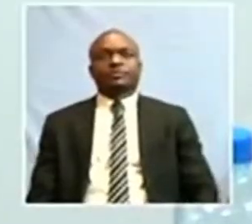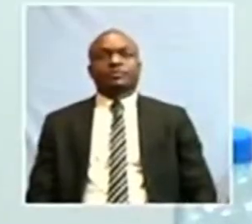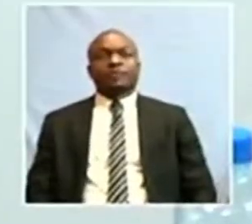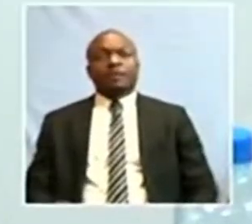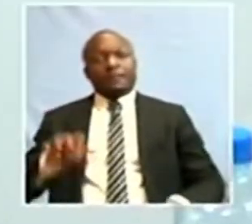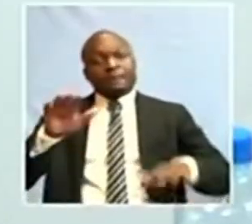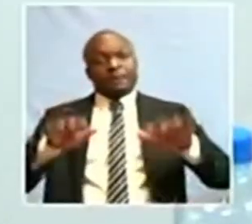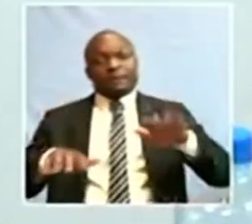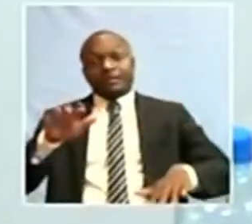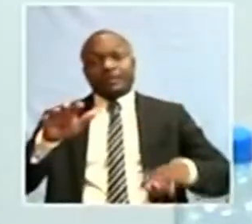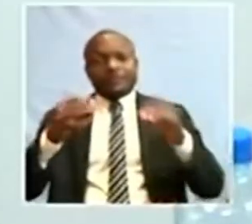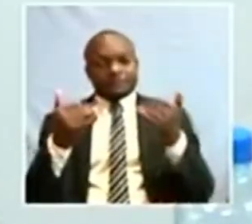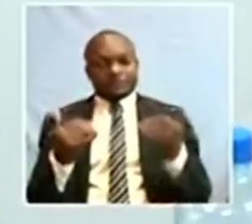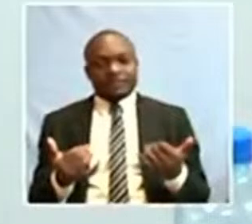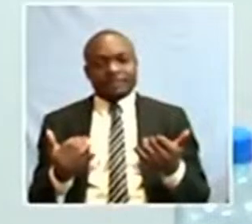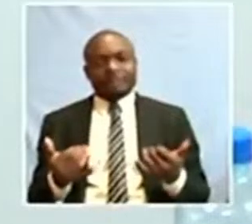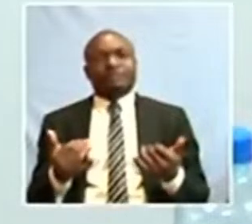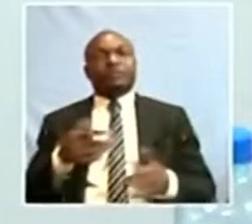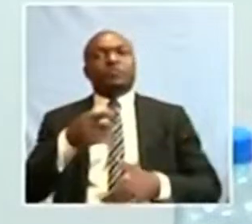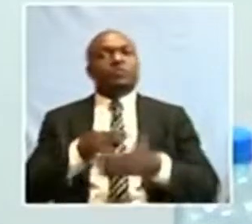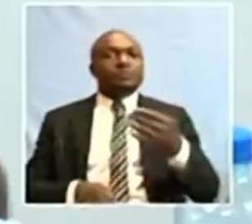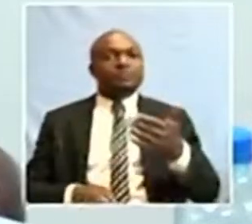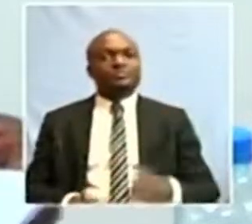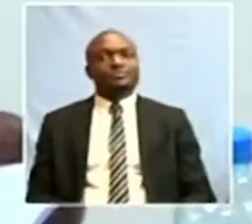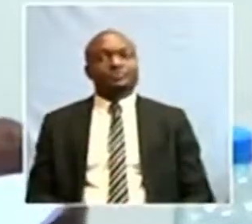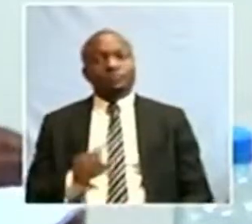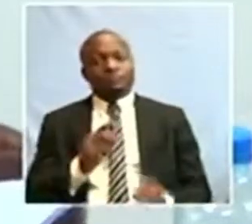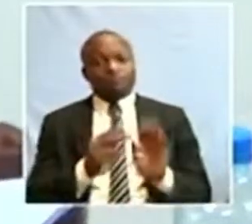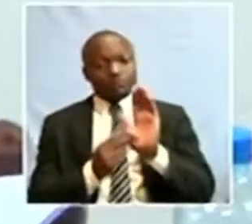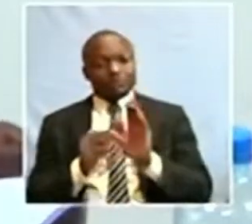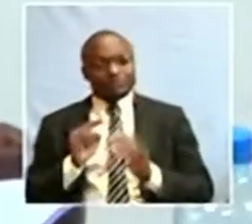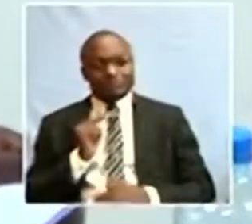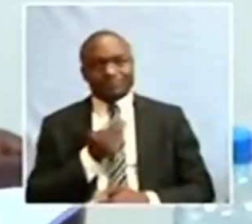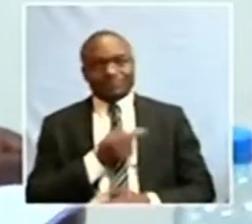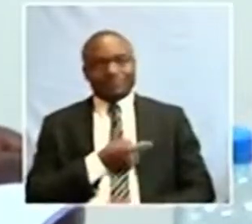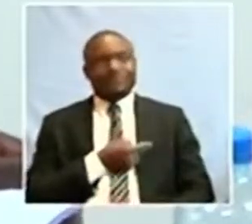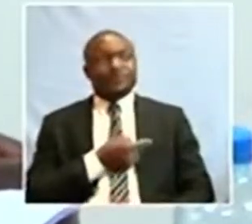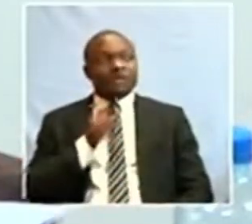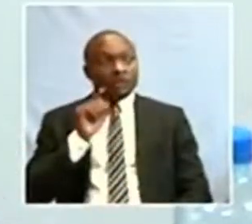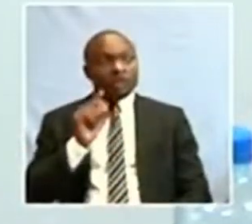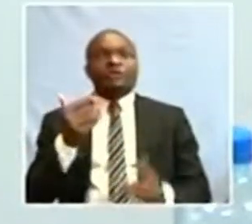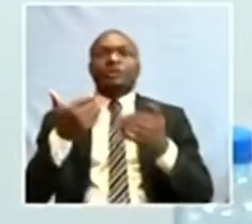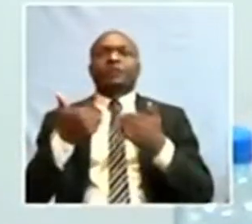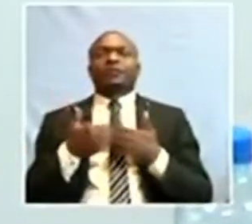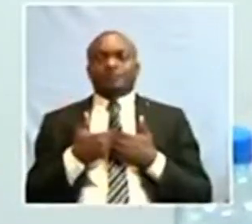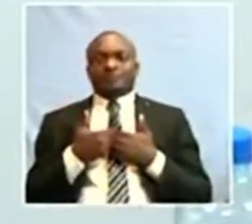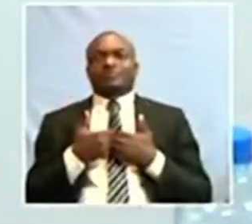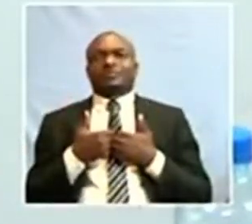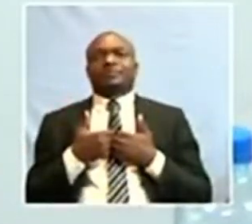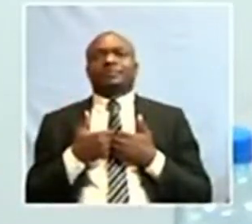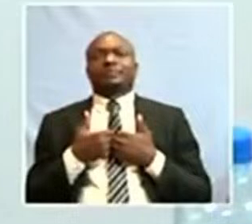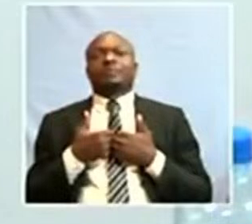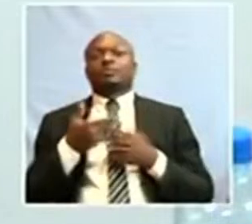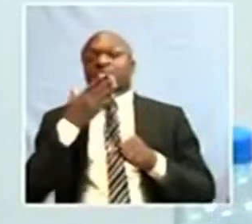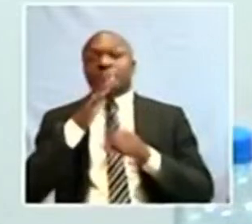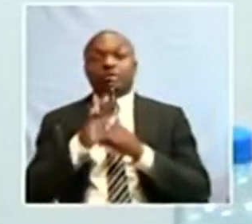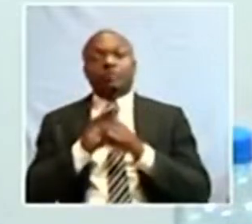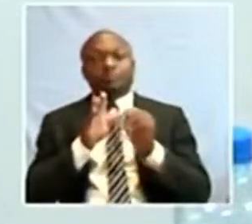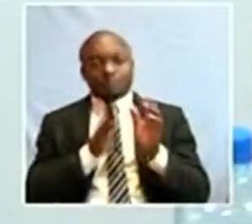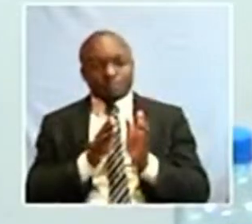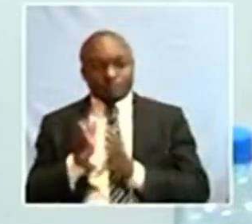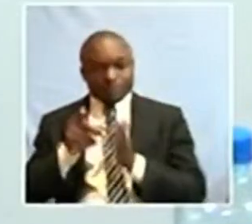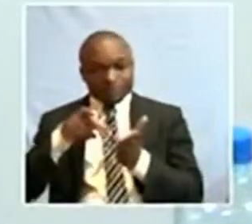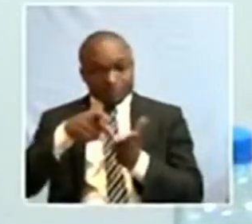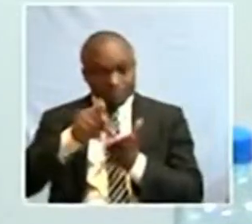balance as of today, since you are showing us that you have a commitment plan to repay these funds, and you've